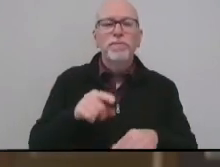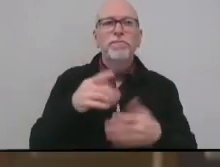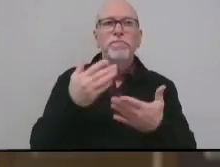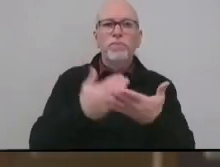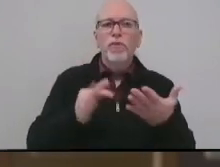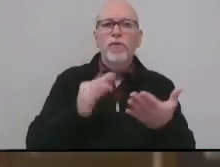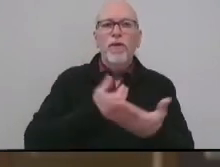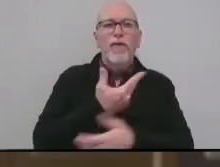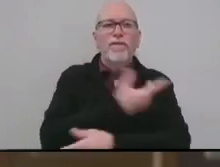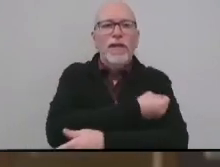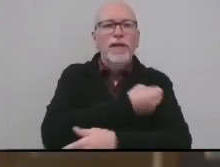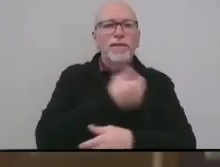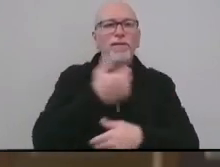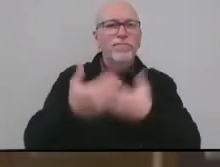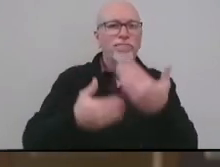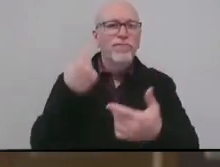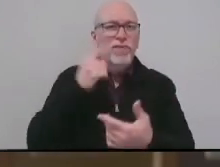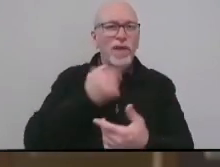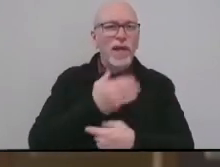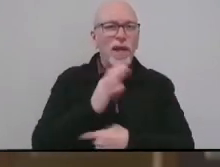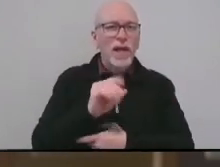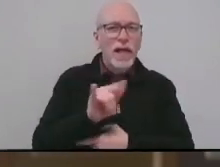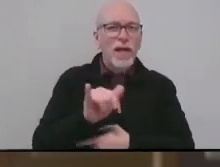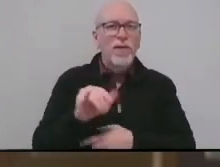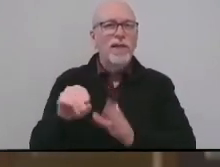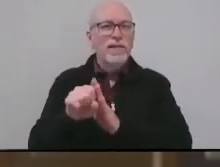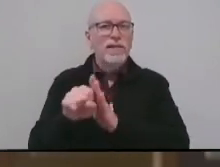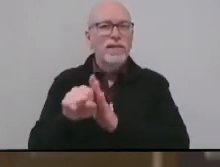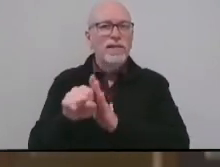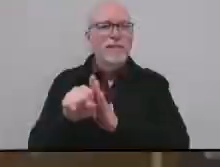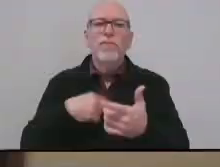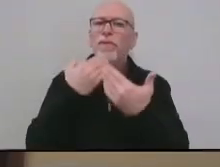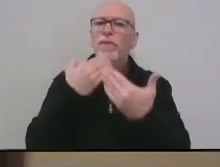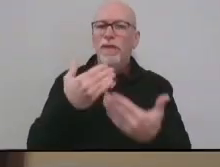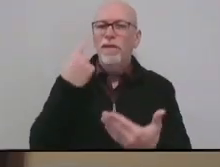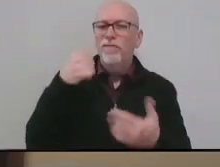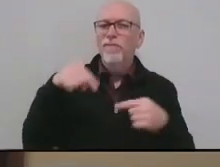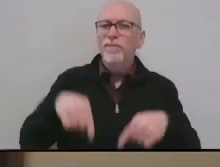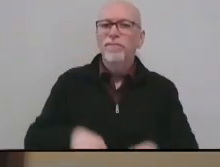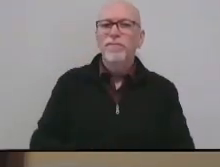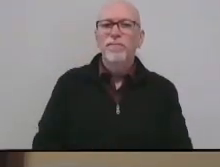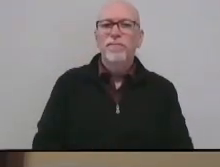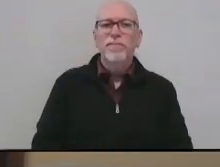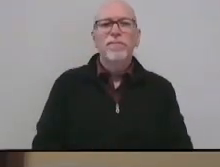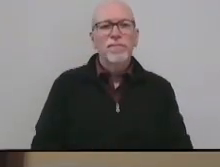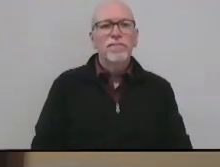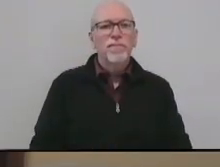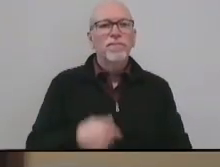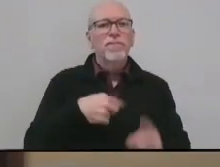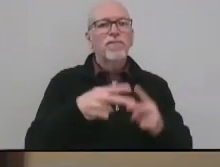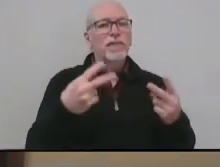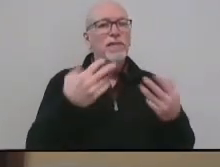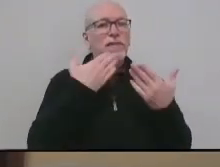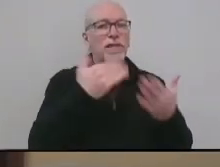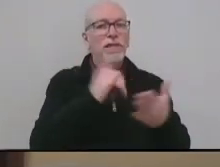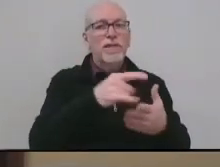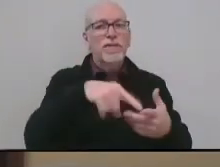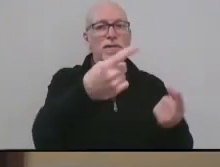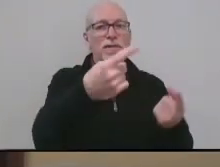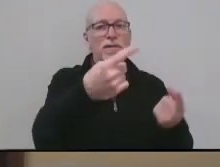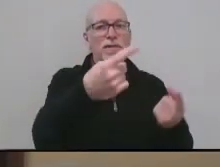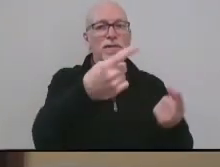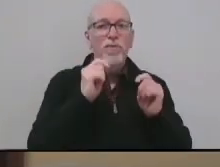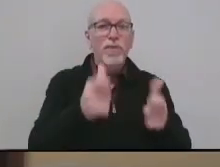vaccination of our county and of our state, and just thank you for doing it. We're just grateful that you guys came out so quickly and gave Larry